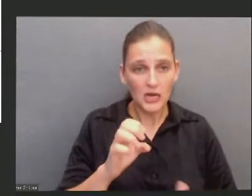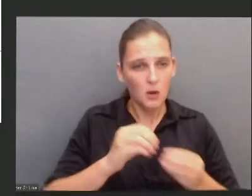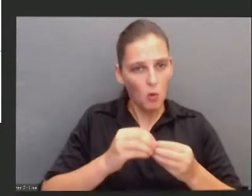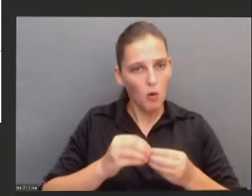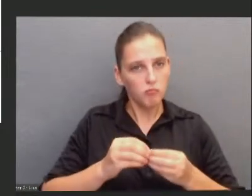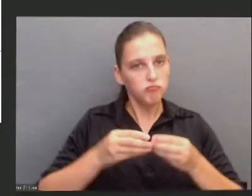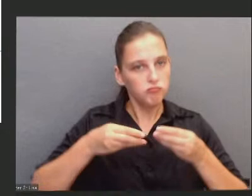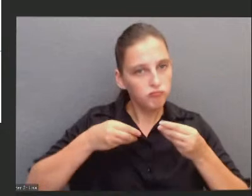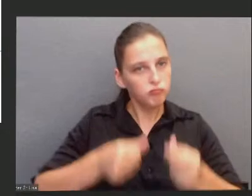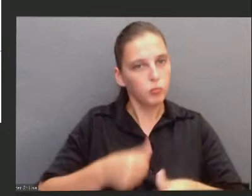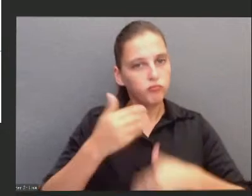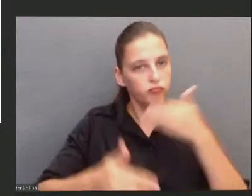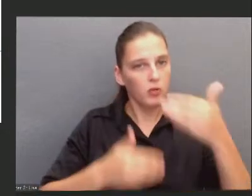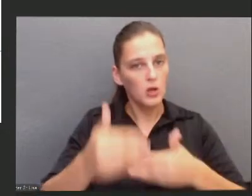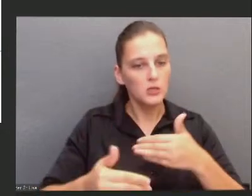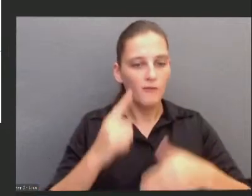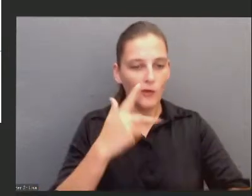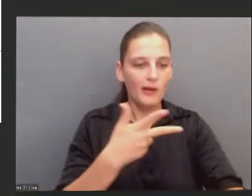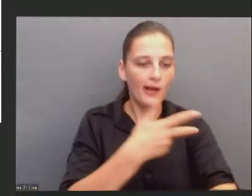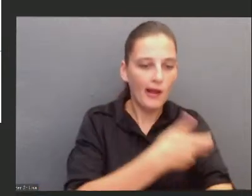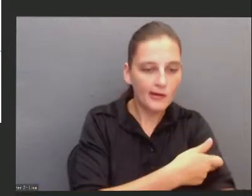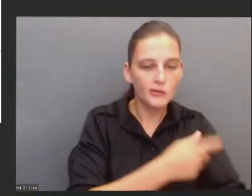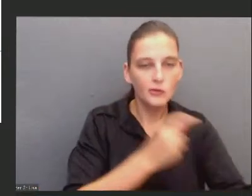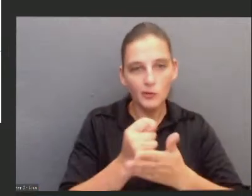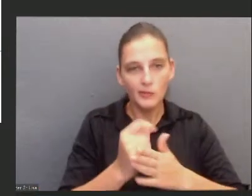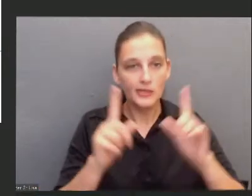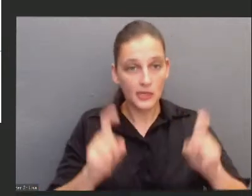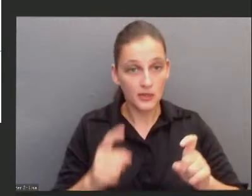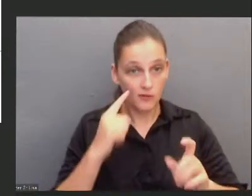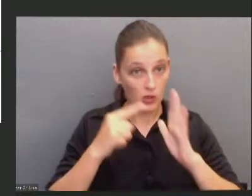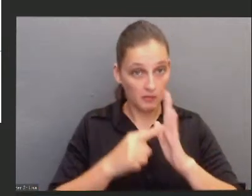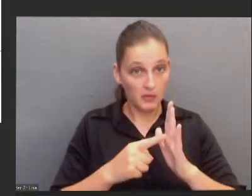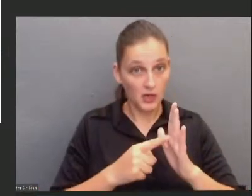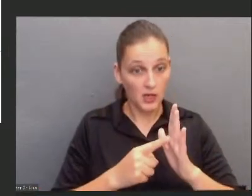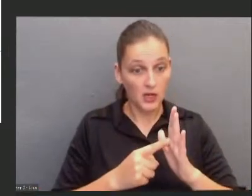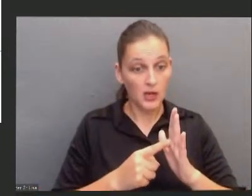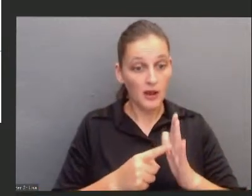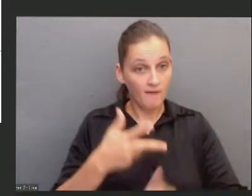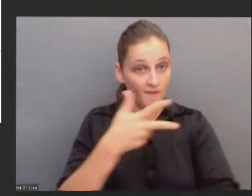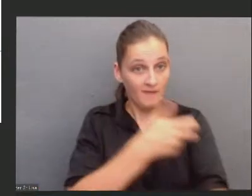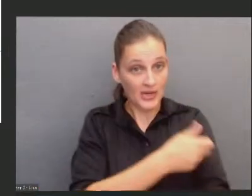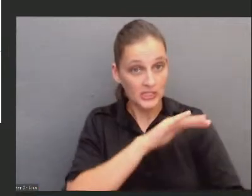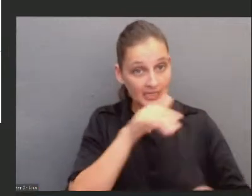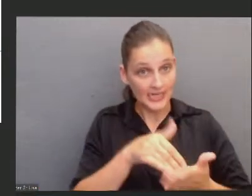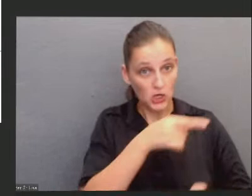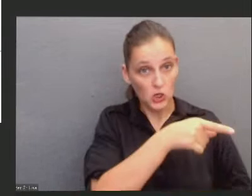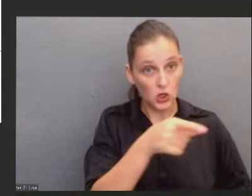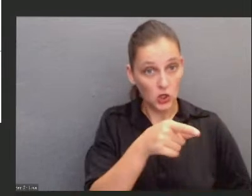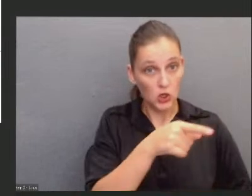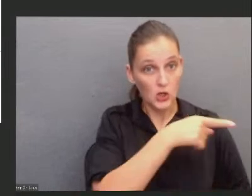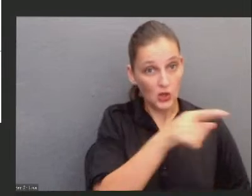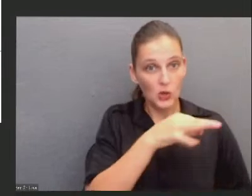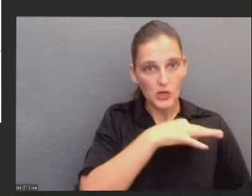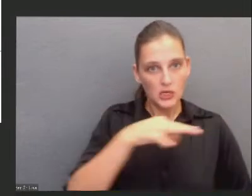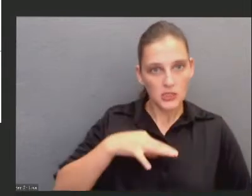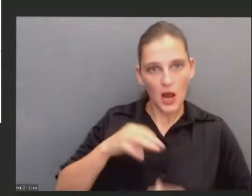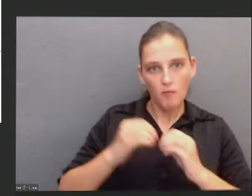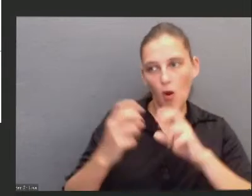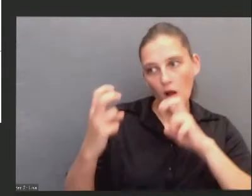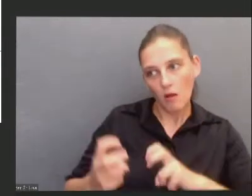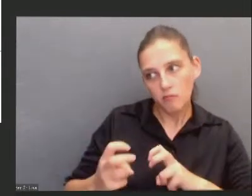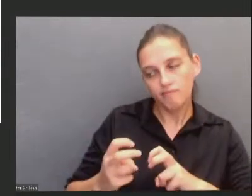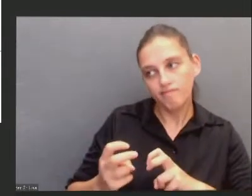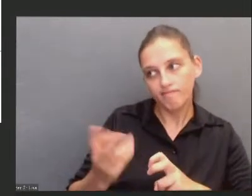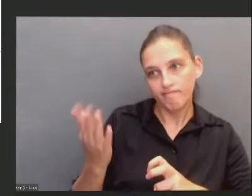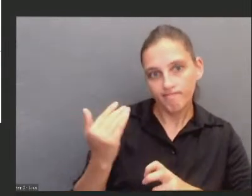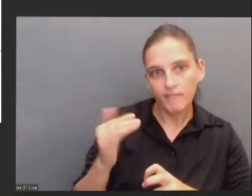pandemic. As an example, staff at vaccination centers spent more time collecting and verifying insurance information